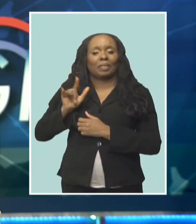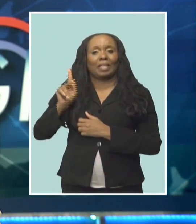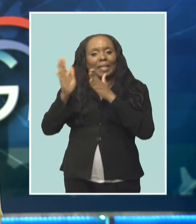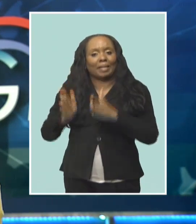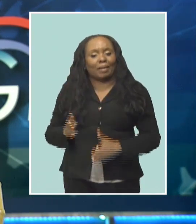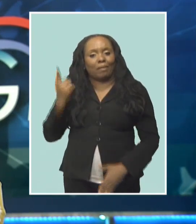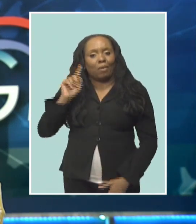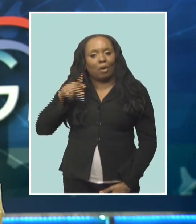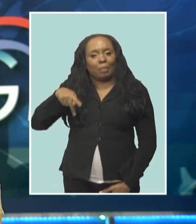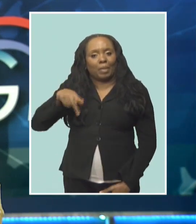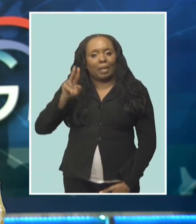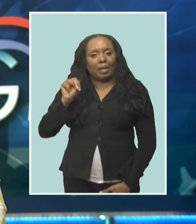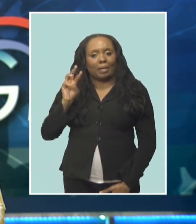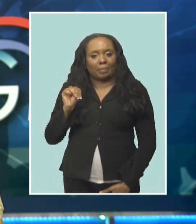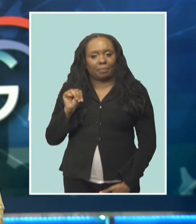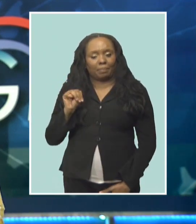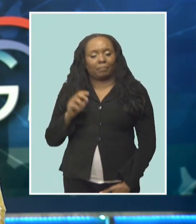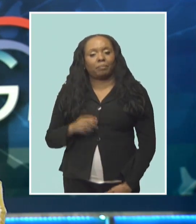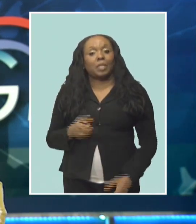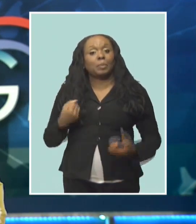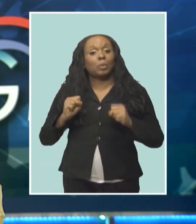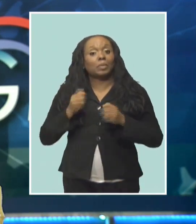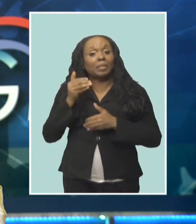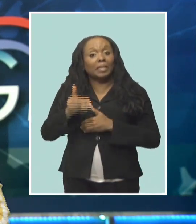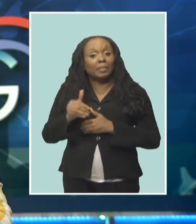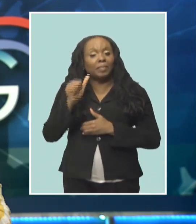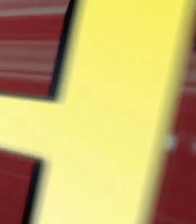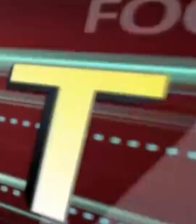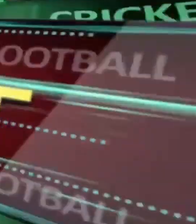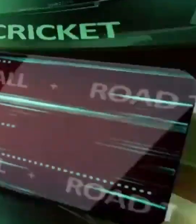kilometers. Sports is just ahead with Anne-Marie Burt.